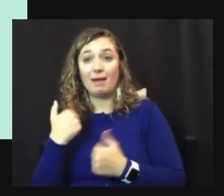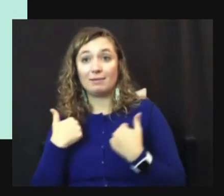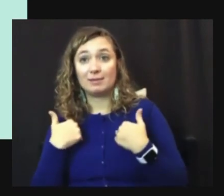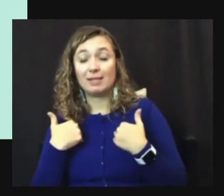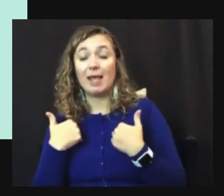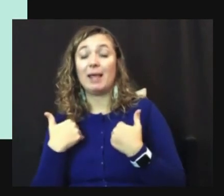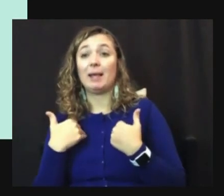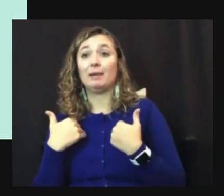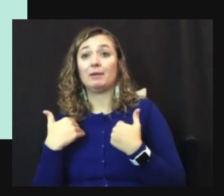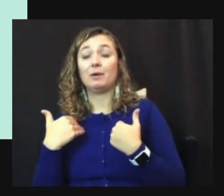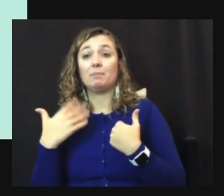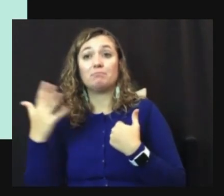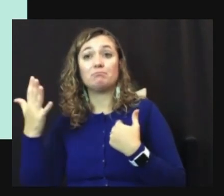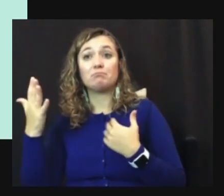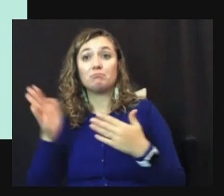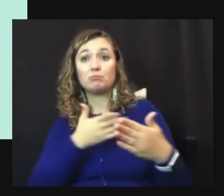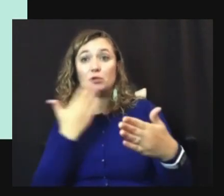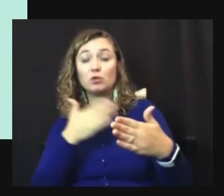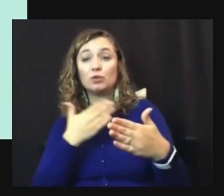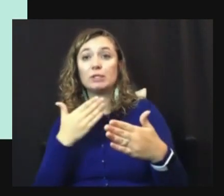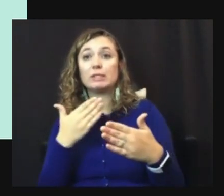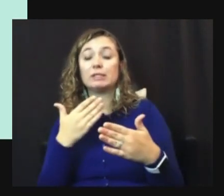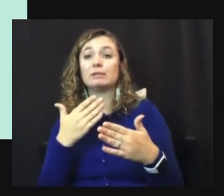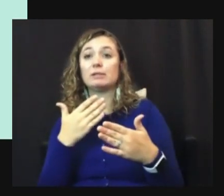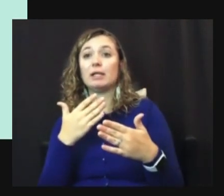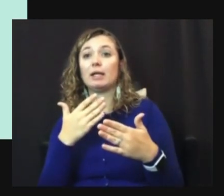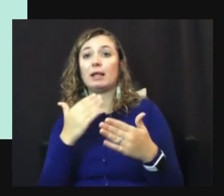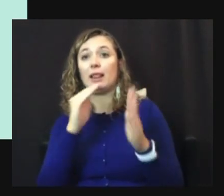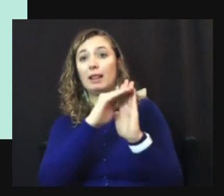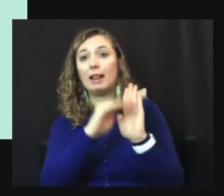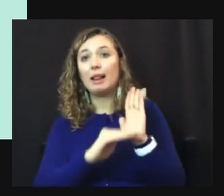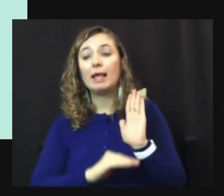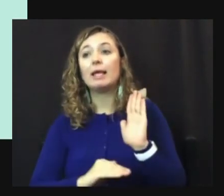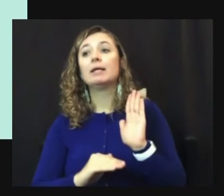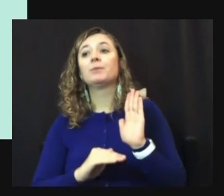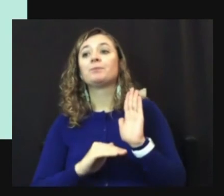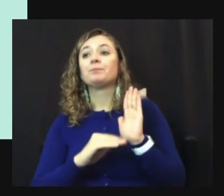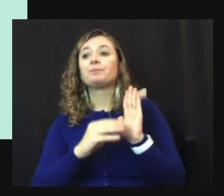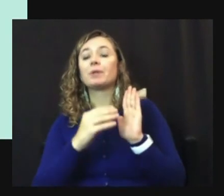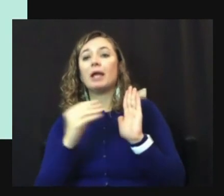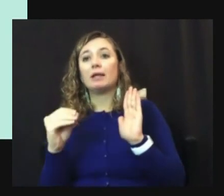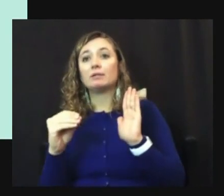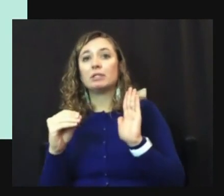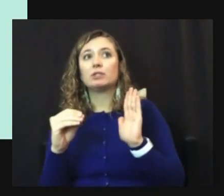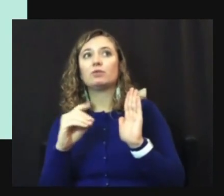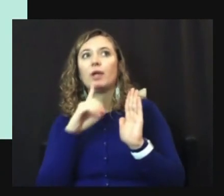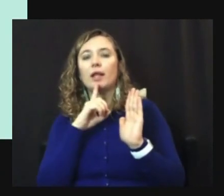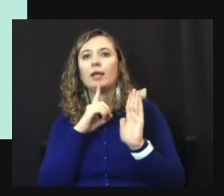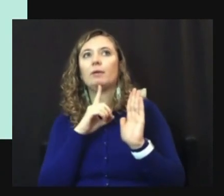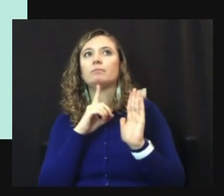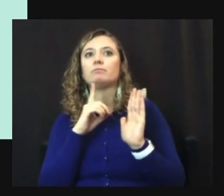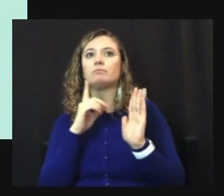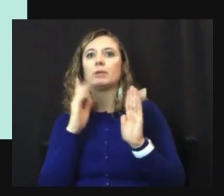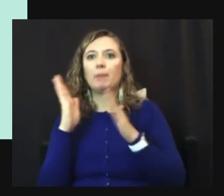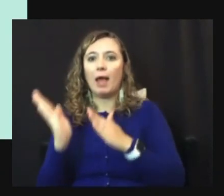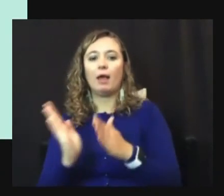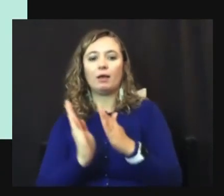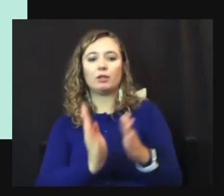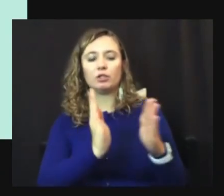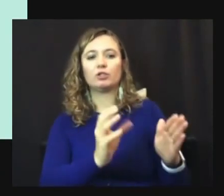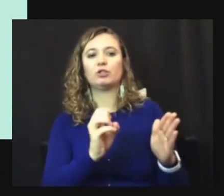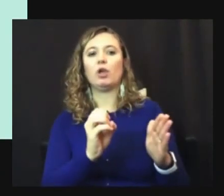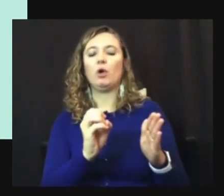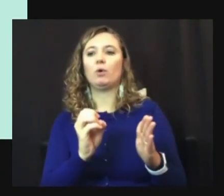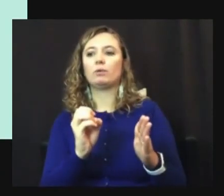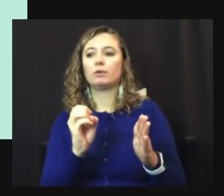she listens to as she works out, and the playlist is predictable and in that way it's regulating because you get to know what songs are